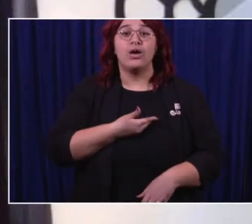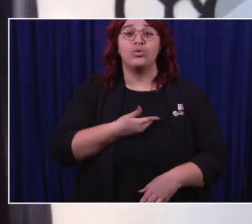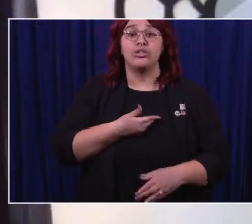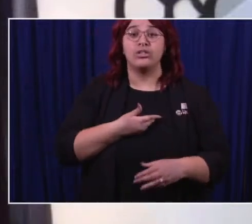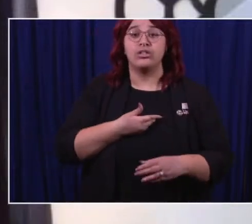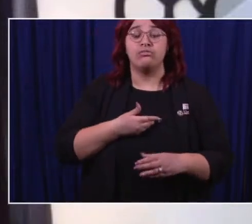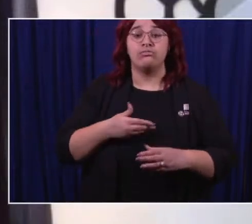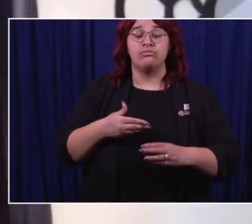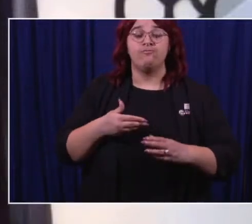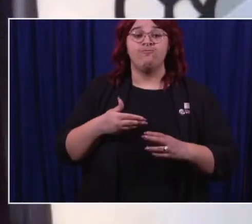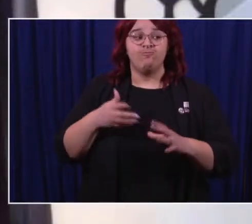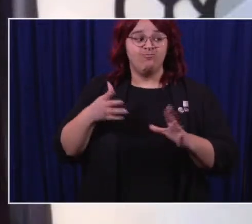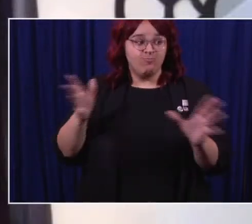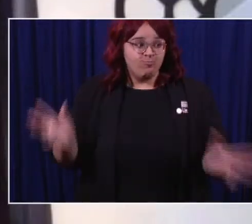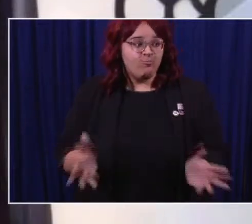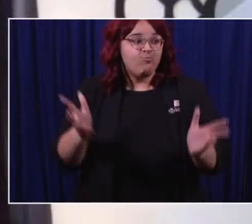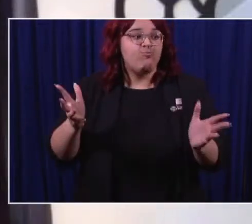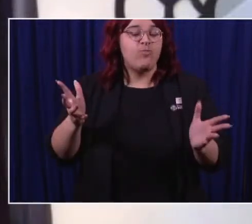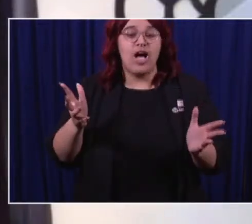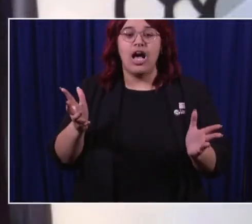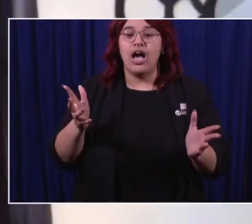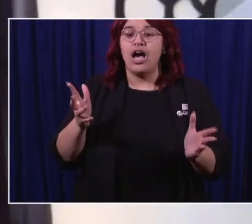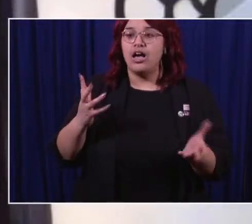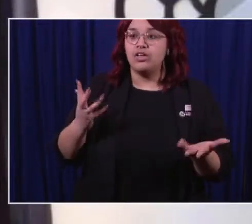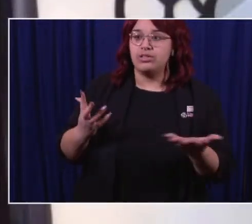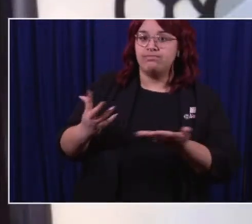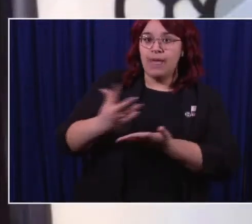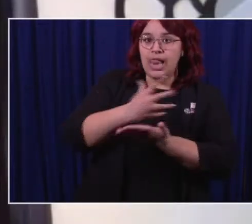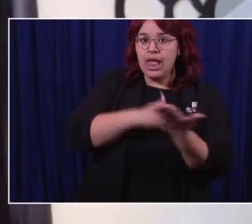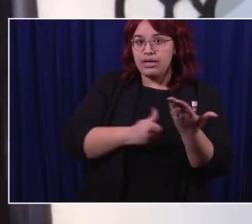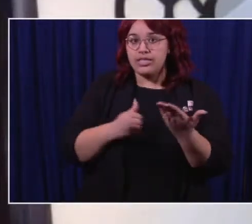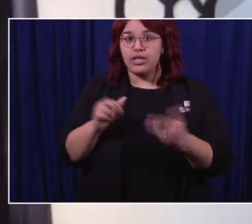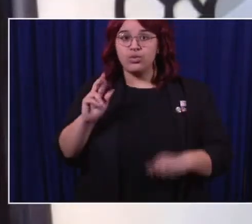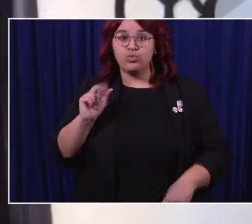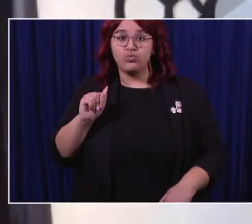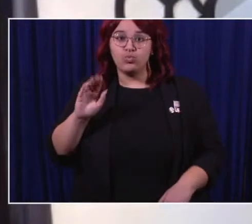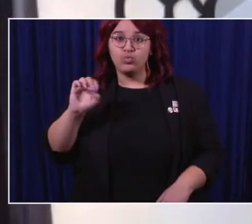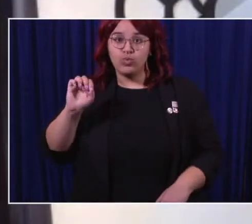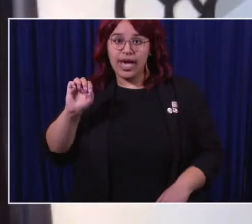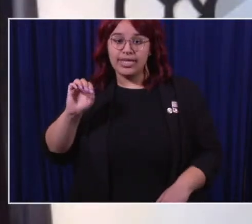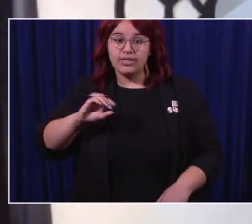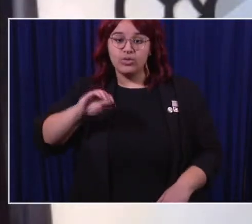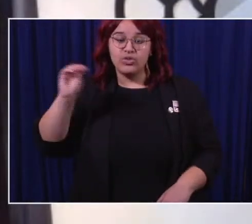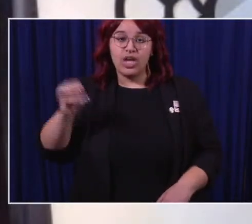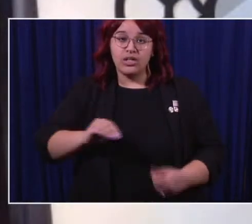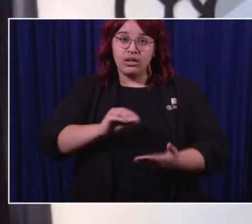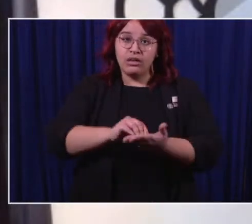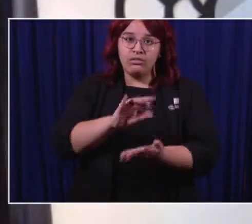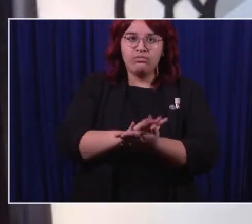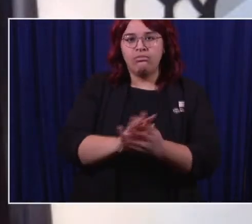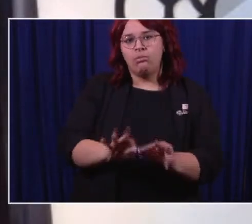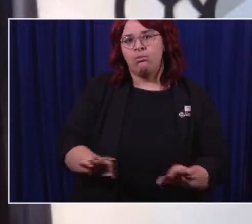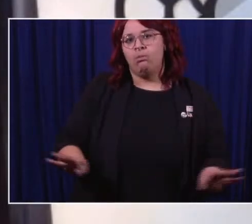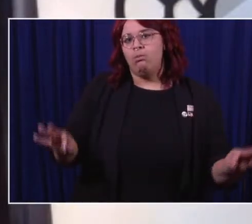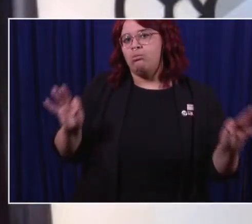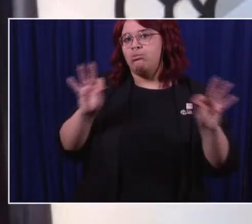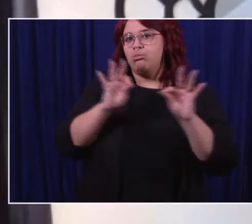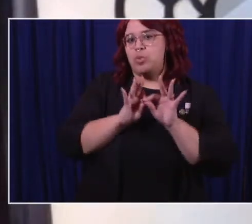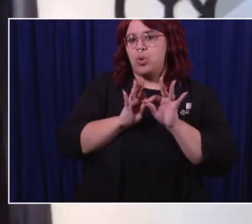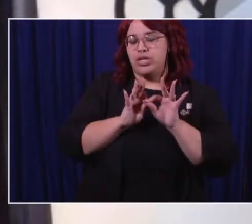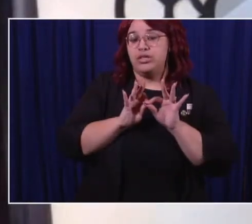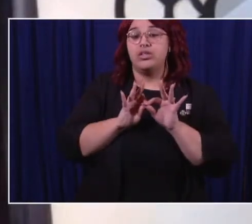message of the importance of capturing that data, both from the side of the providers who can collect it,